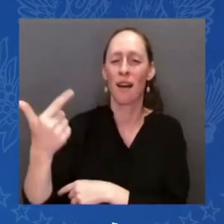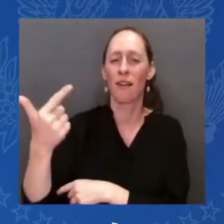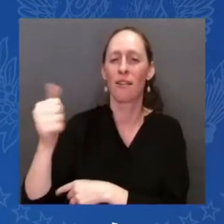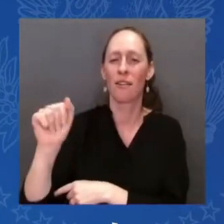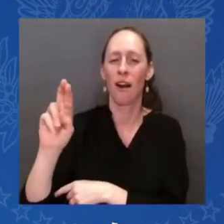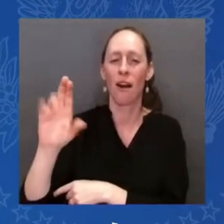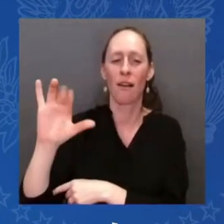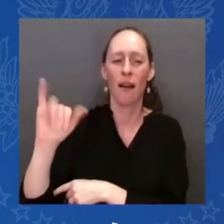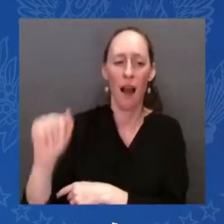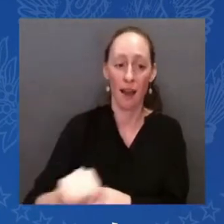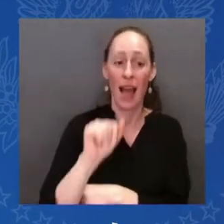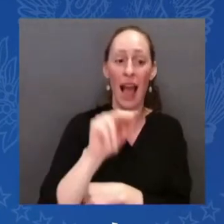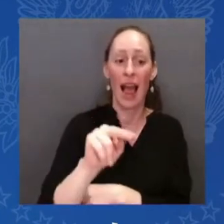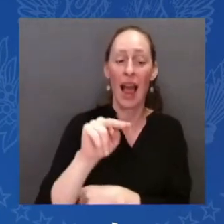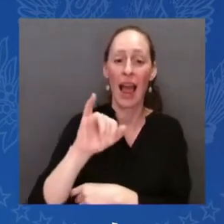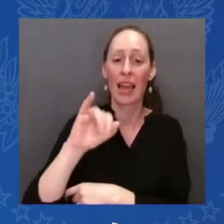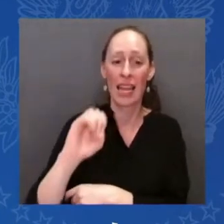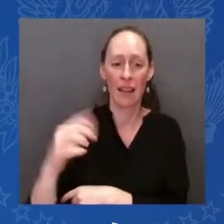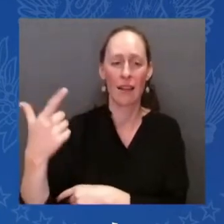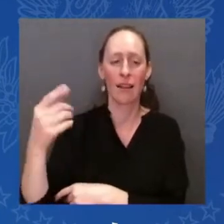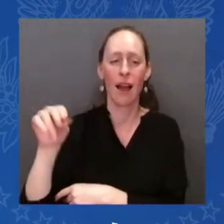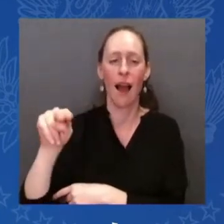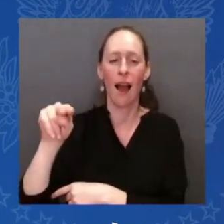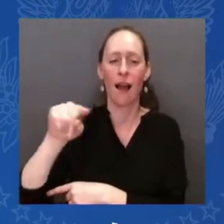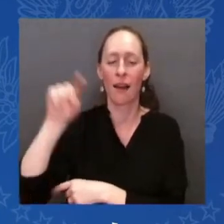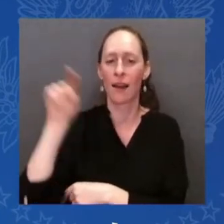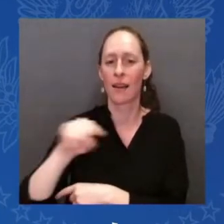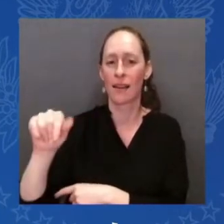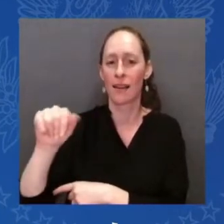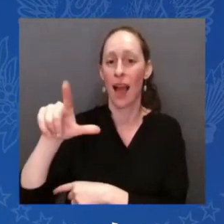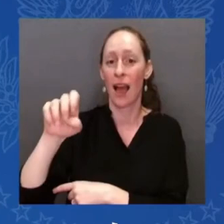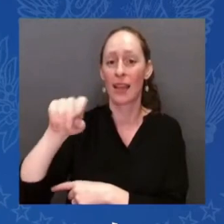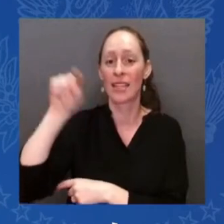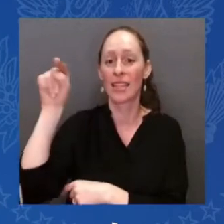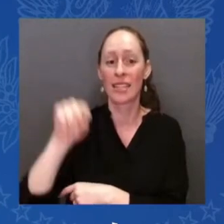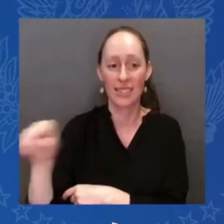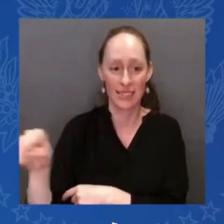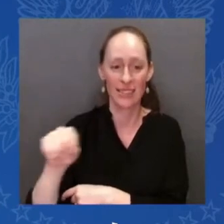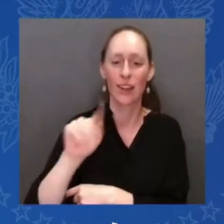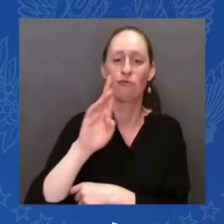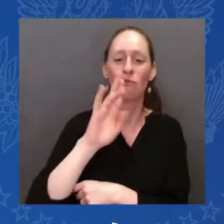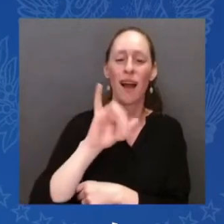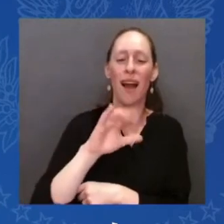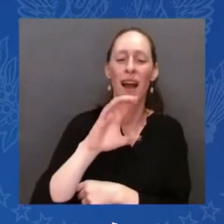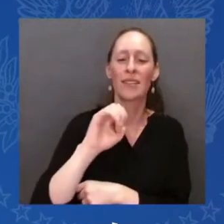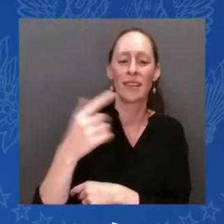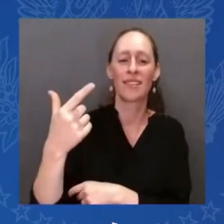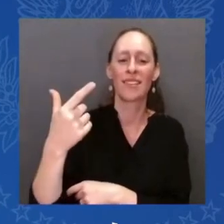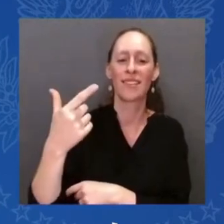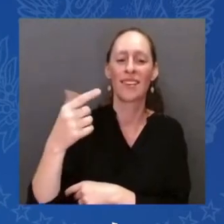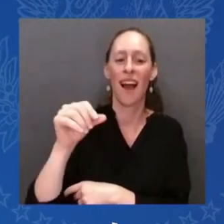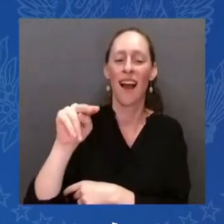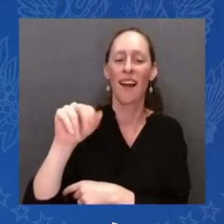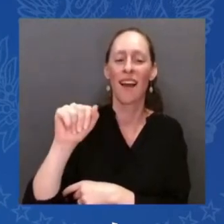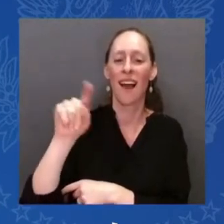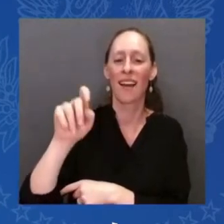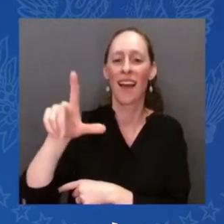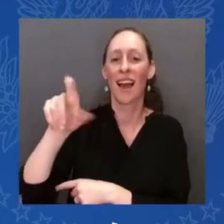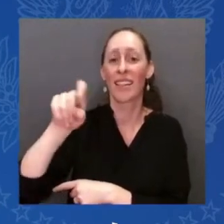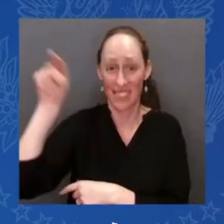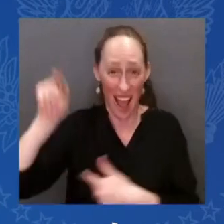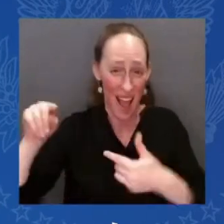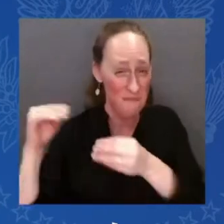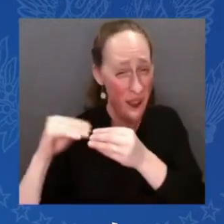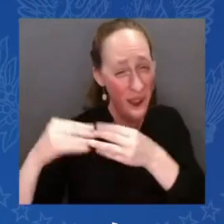Bryce Gonzalez, Emilio Rivera, Jimmy Gonzalez. We have so many amazing talents in this movie.